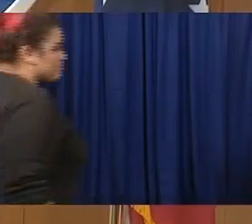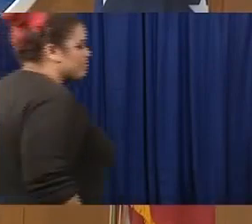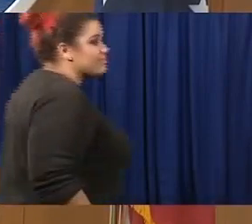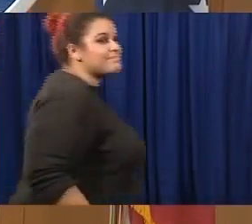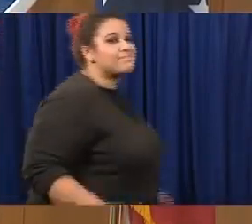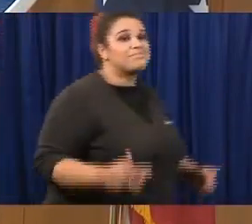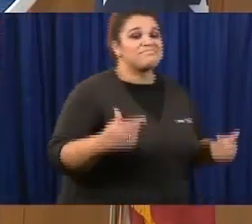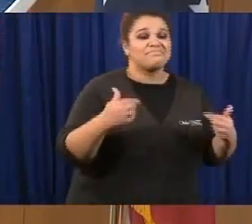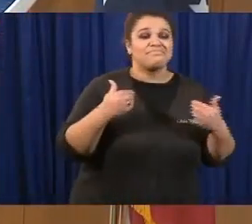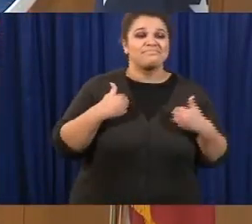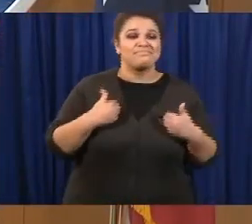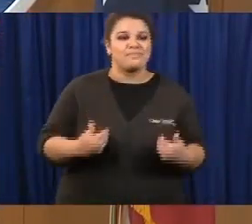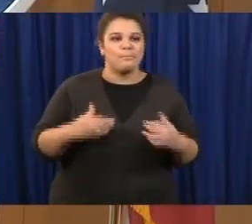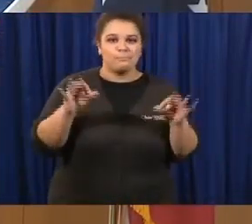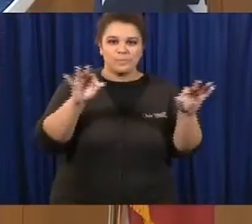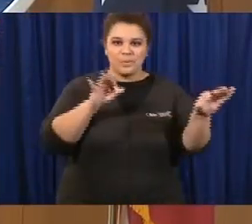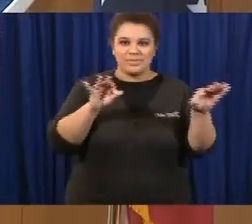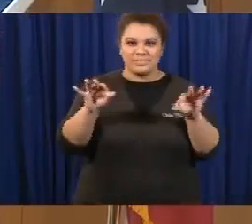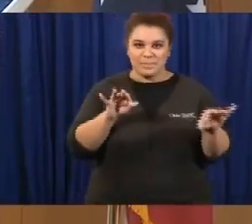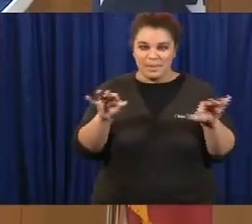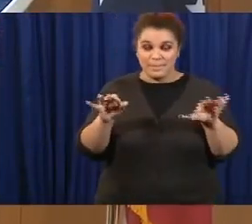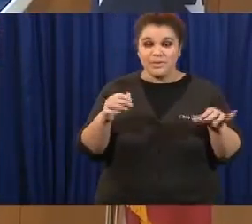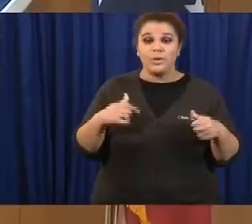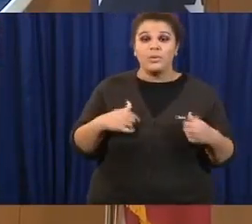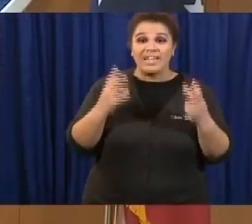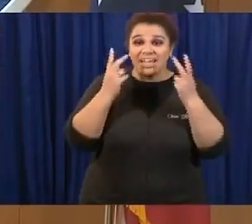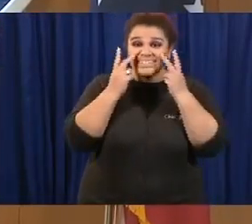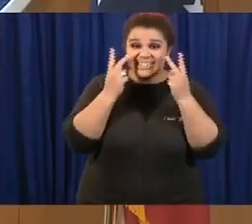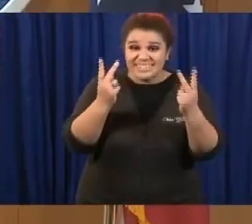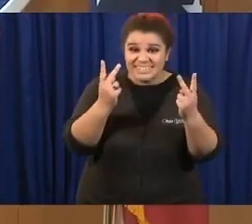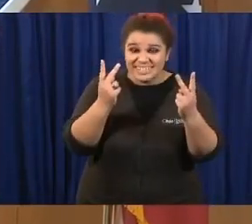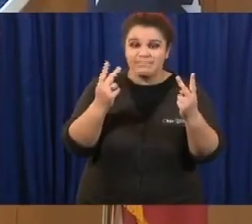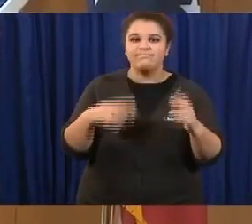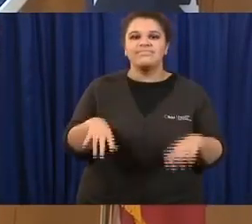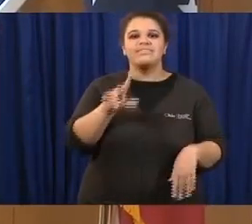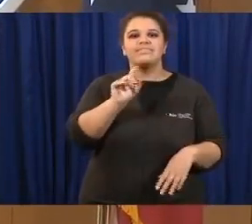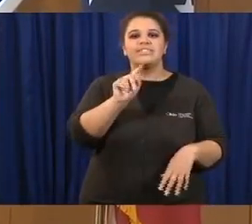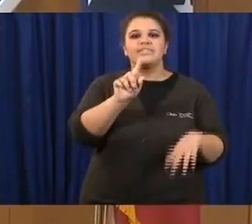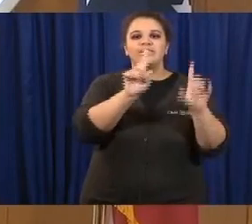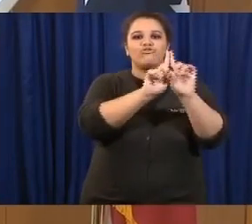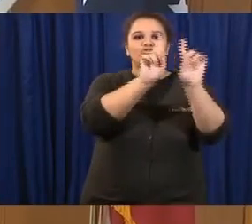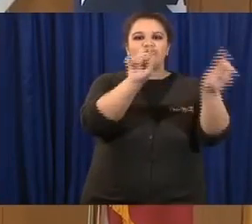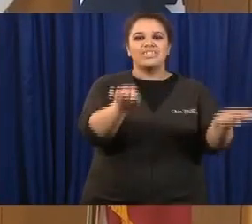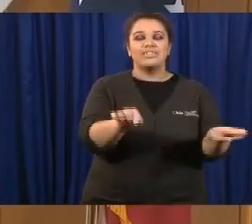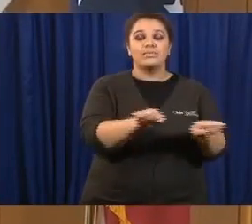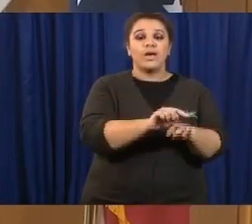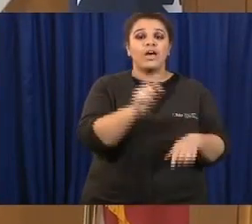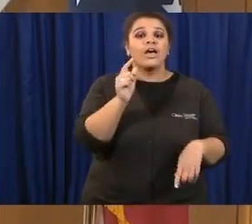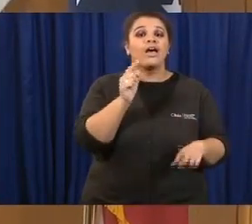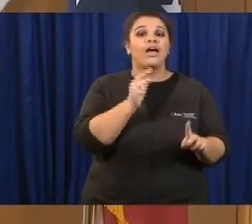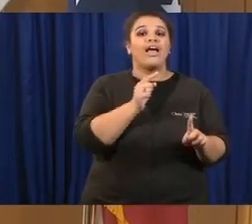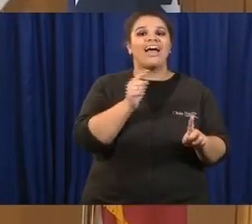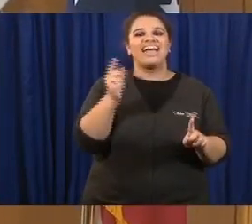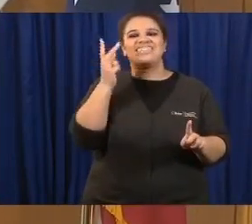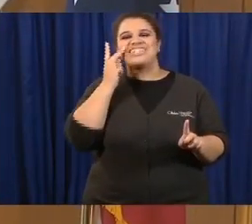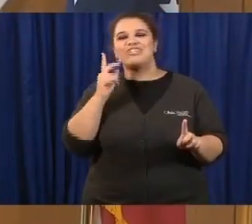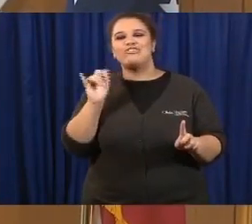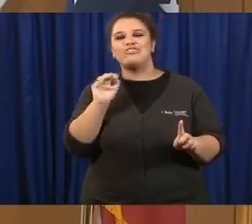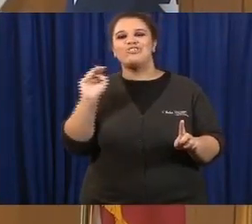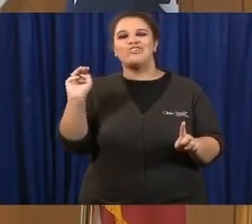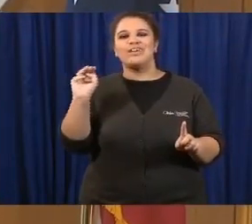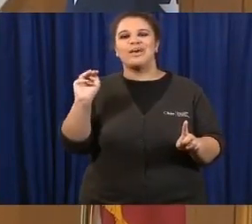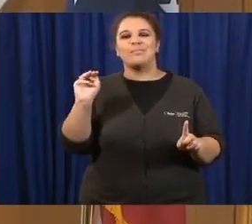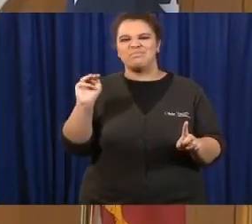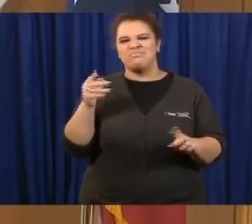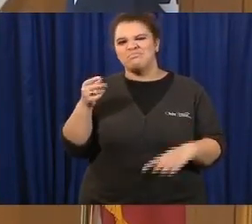is a TV screen, and I see Jim Oddie coming up here. Everybody in the press corps, it looks like. The media has